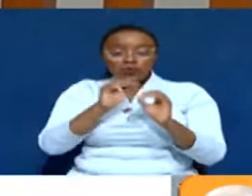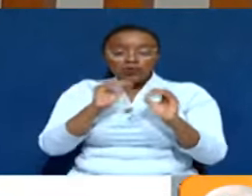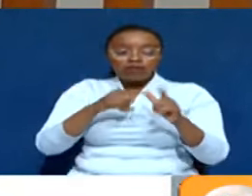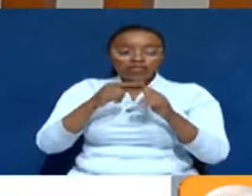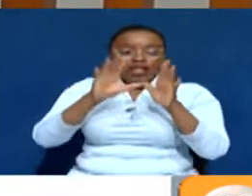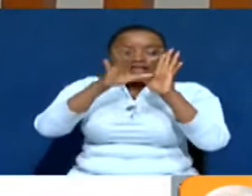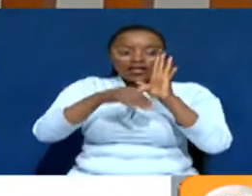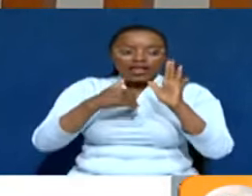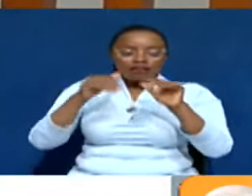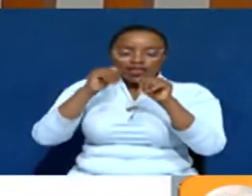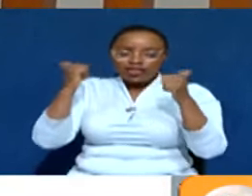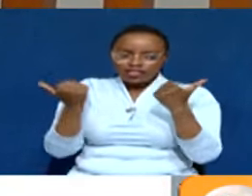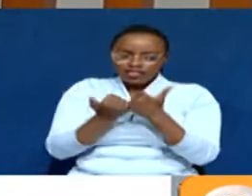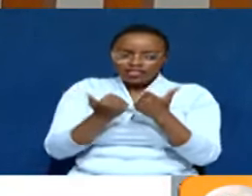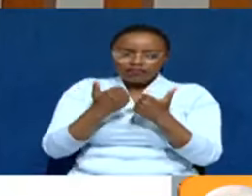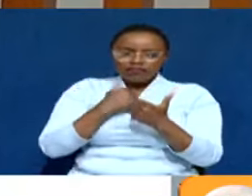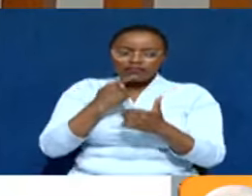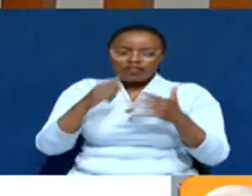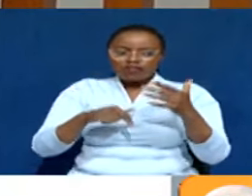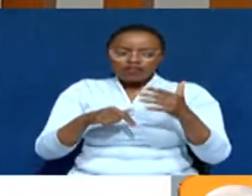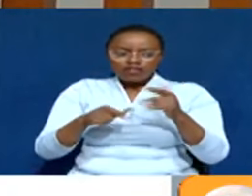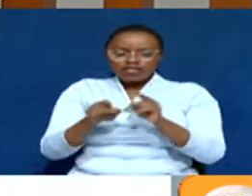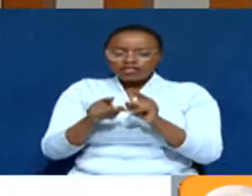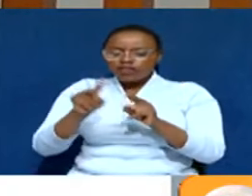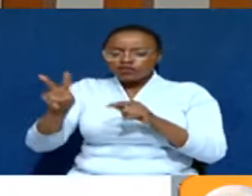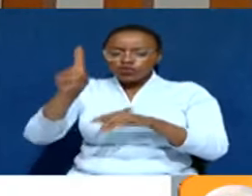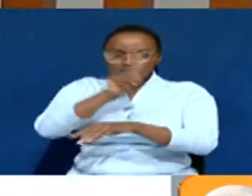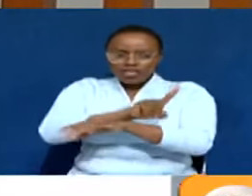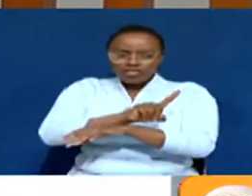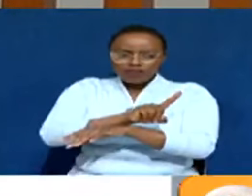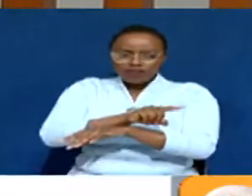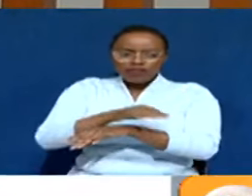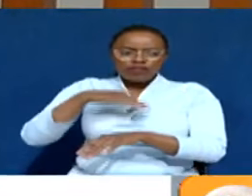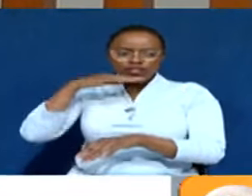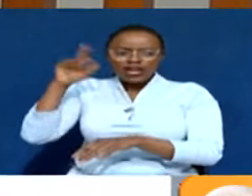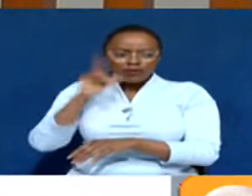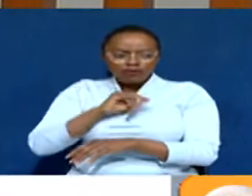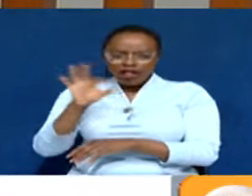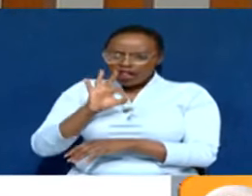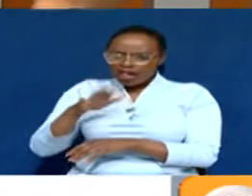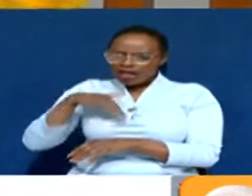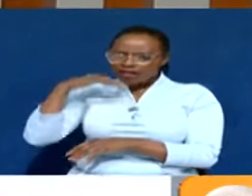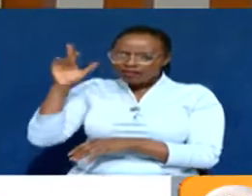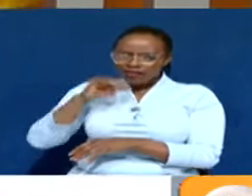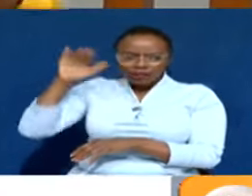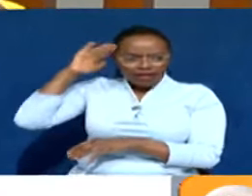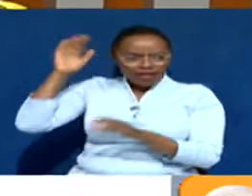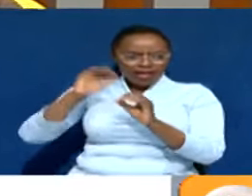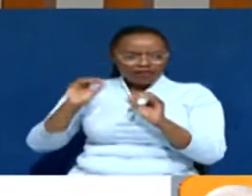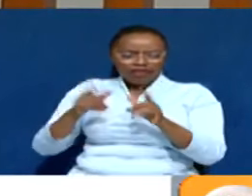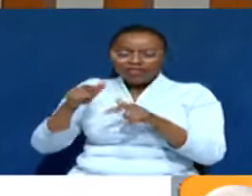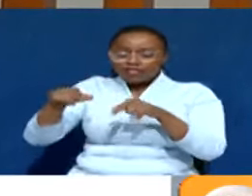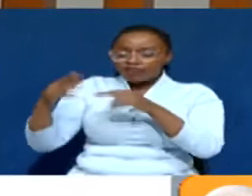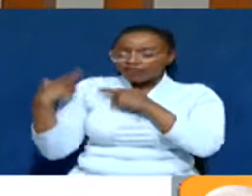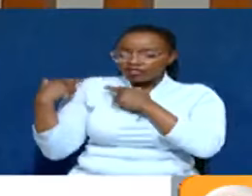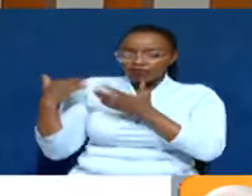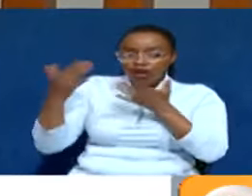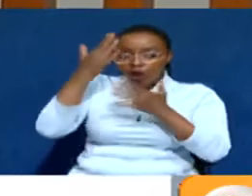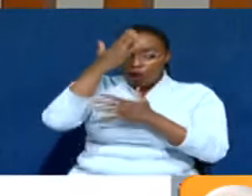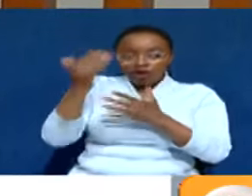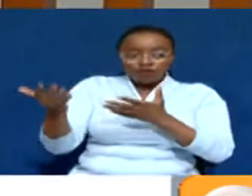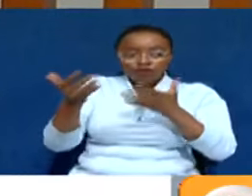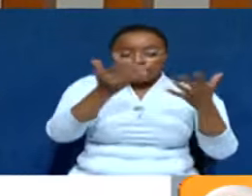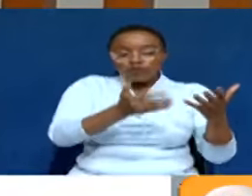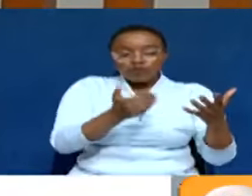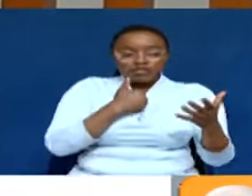Baadaye kuna an agent alikuwa anaambiwa baadaye after some few days, fulani alikufa by that. Oh, alikufa sijasikia. Nende alikuwa amempeleka kwa sababu alikuwa amelenga